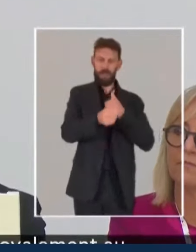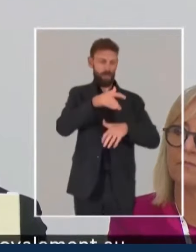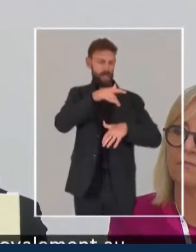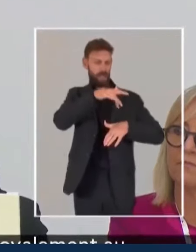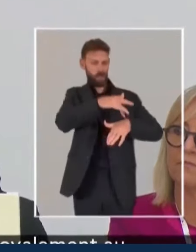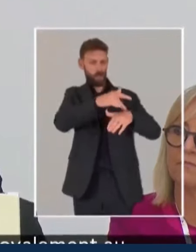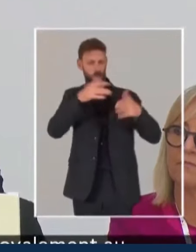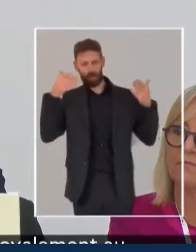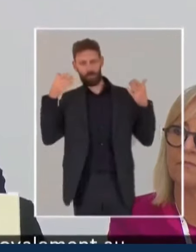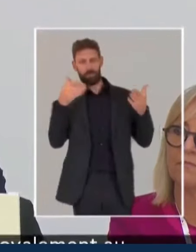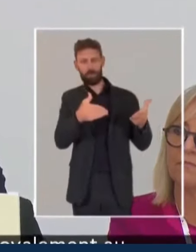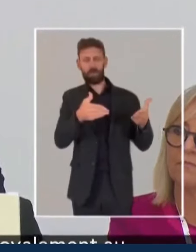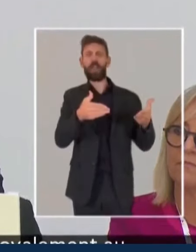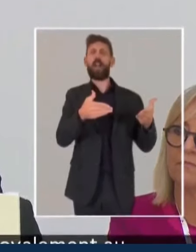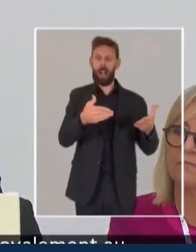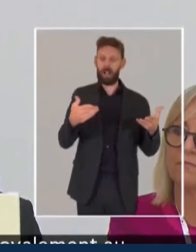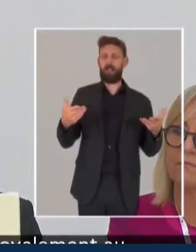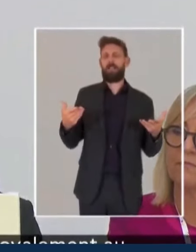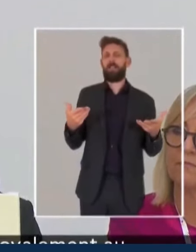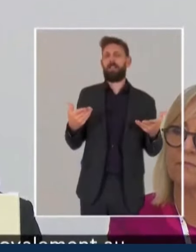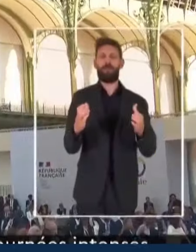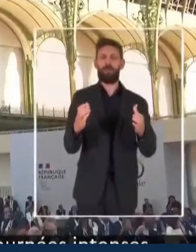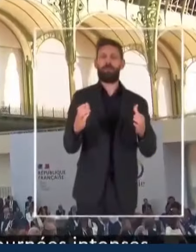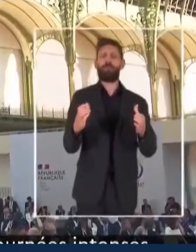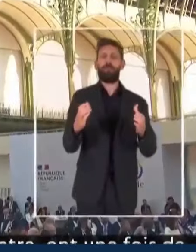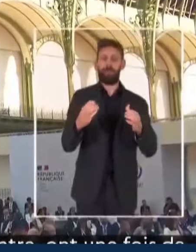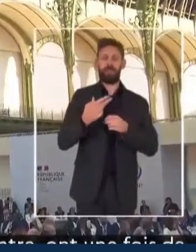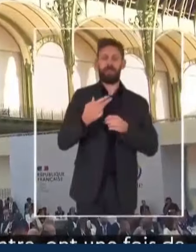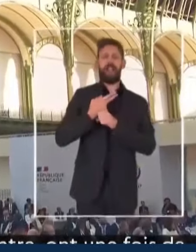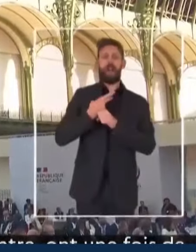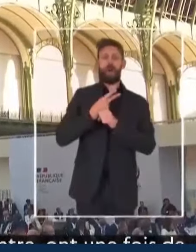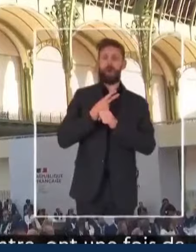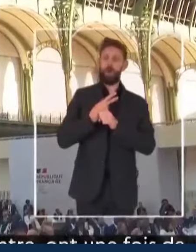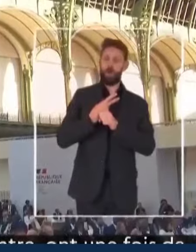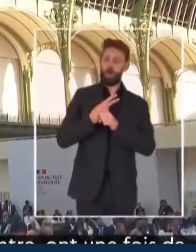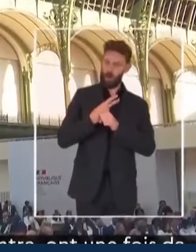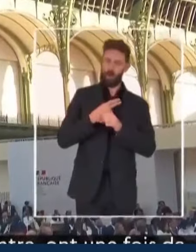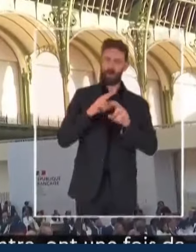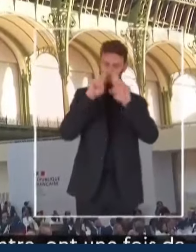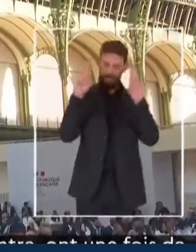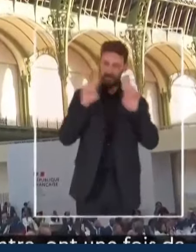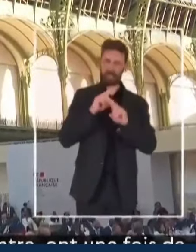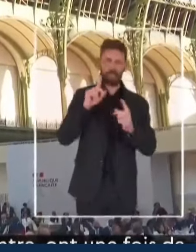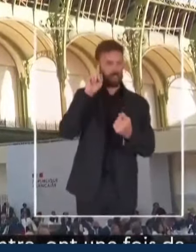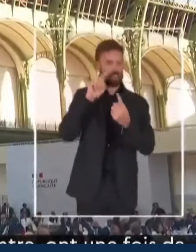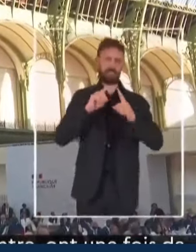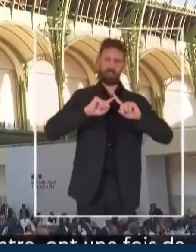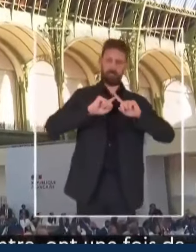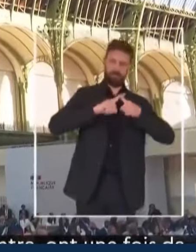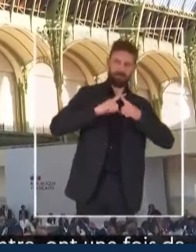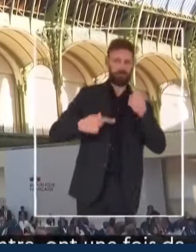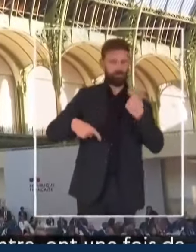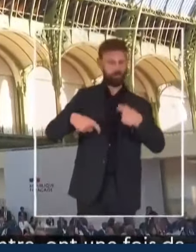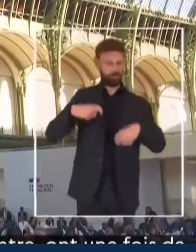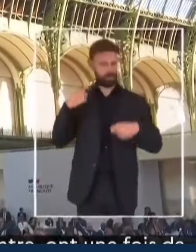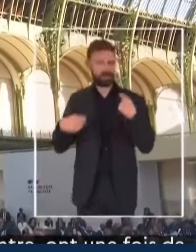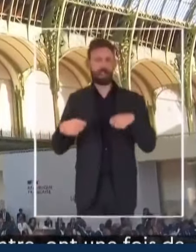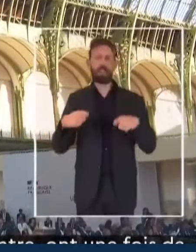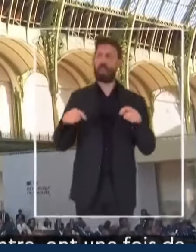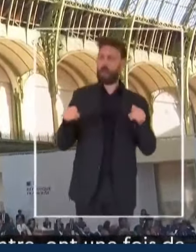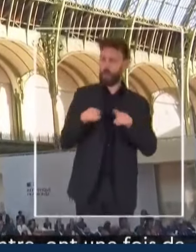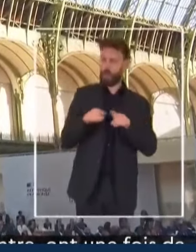Secretary General of the Organization of the La Francophonie, Louise Mushikiwabo, noted that the youth in the bloc are going to